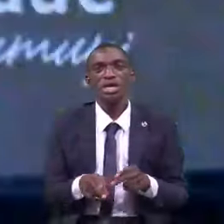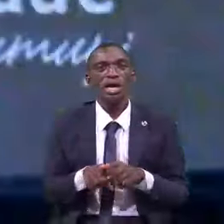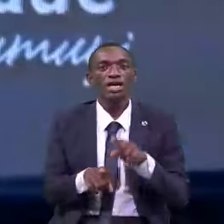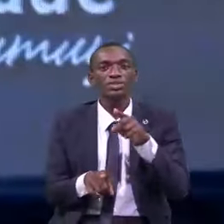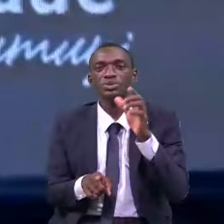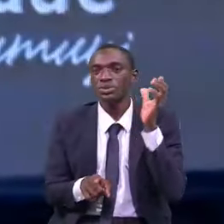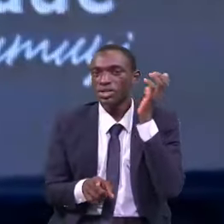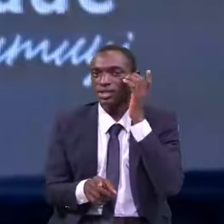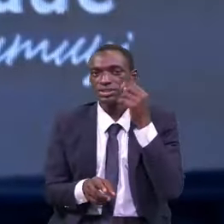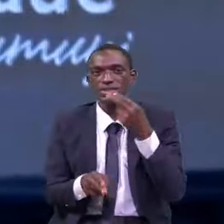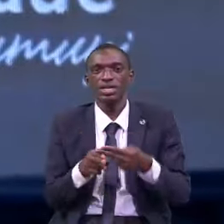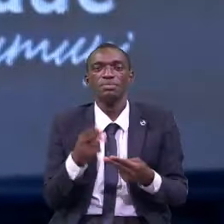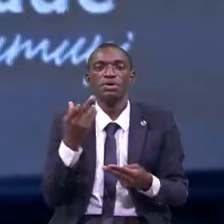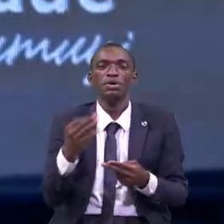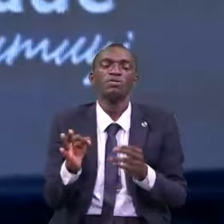of Jesus,